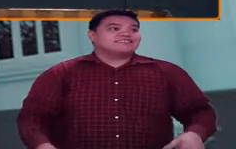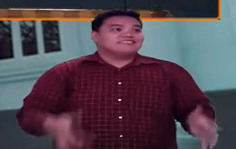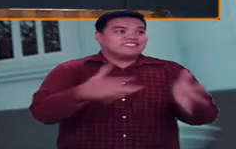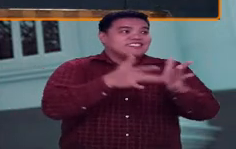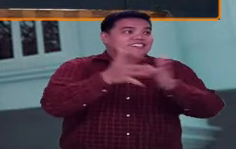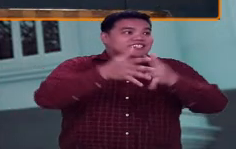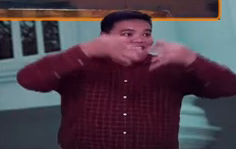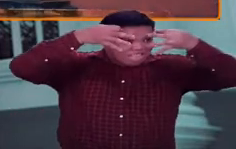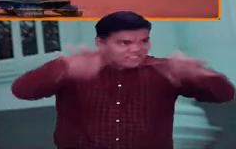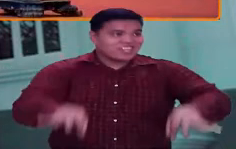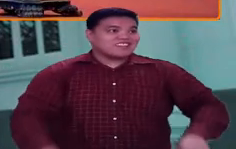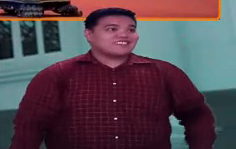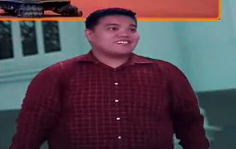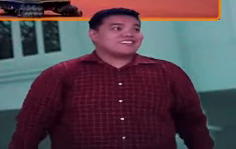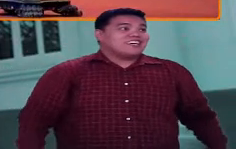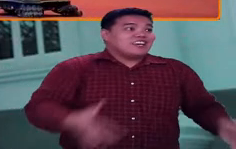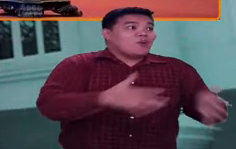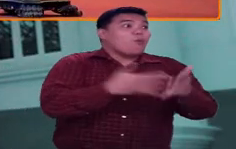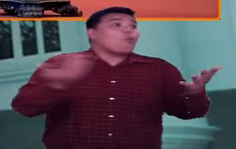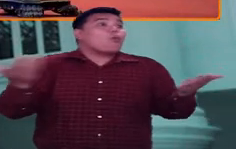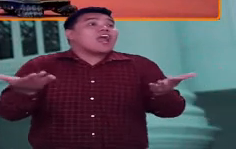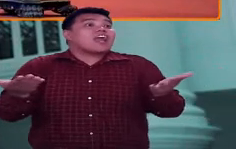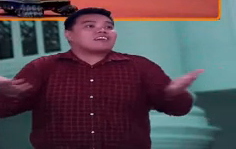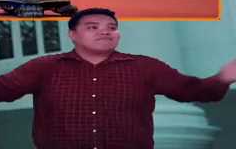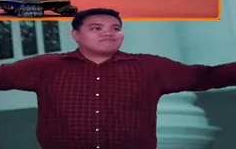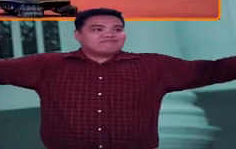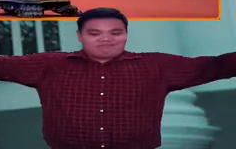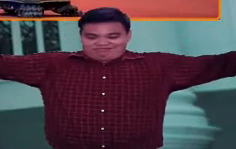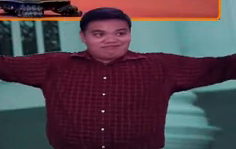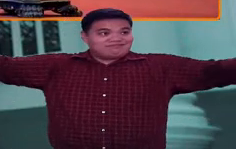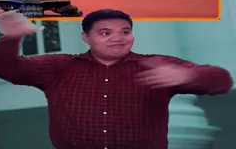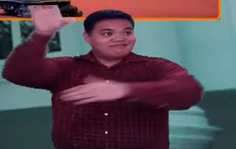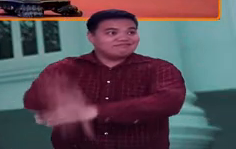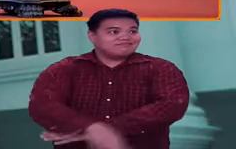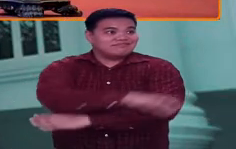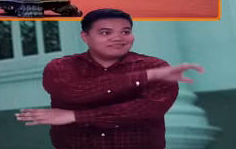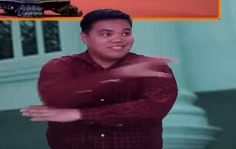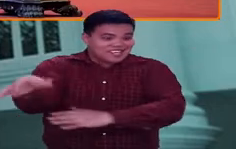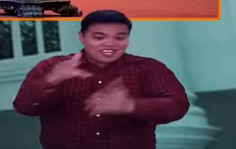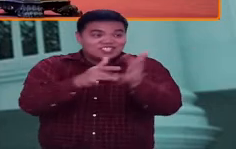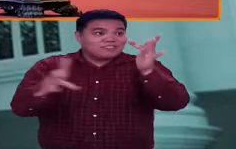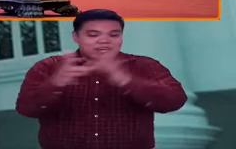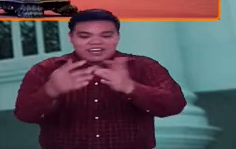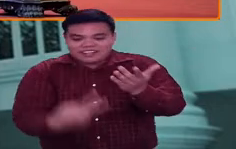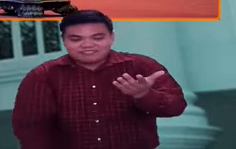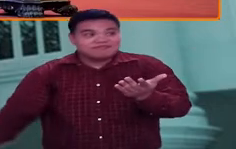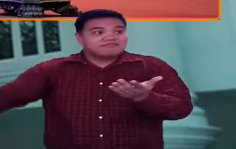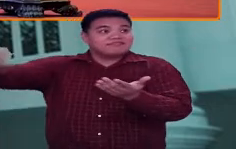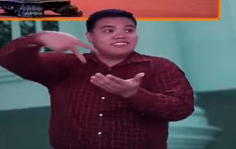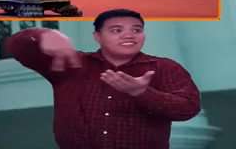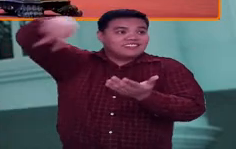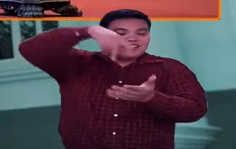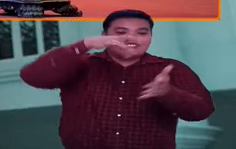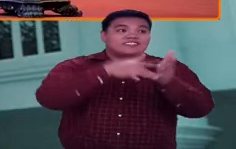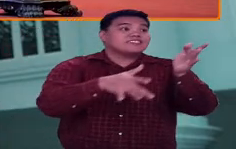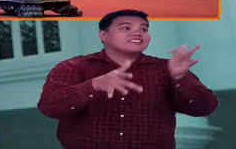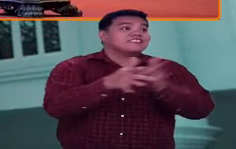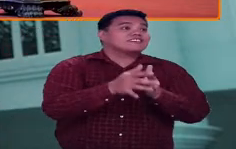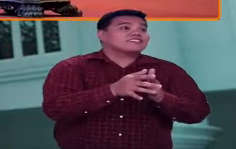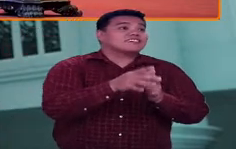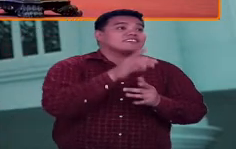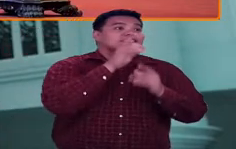done. It was done on the cross. And he rose again. And Jesus is the